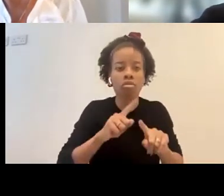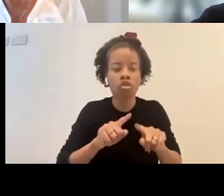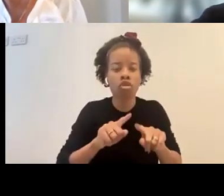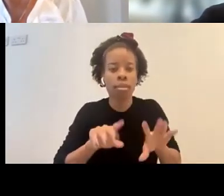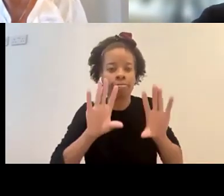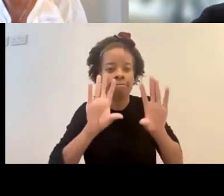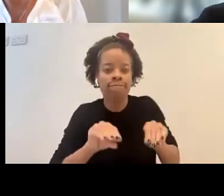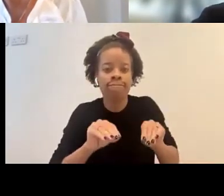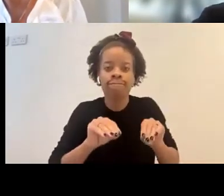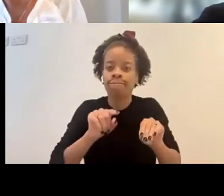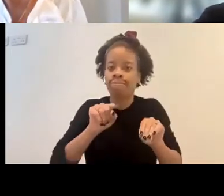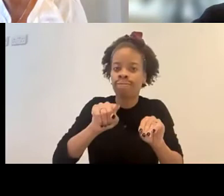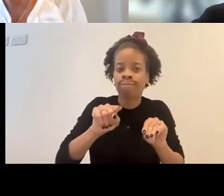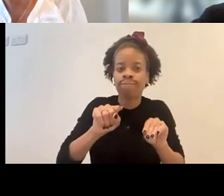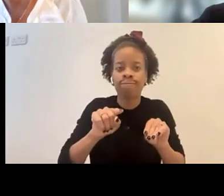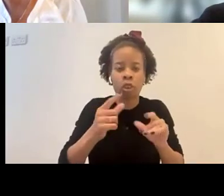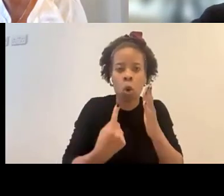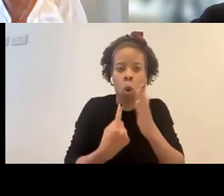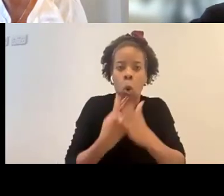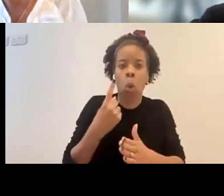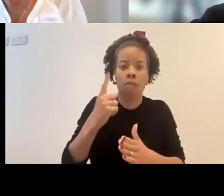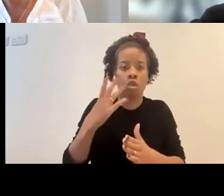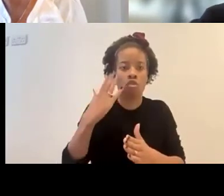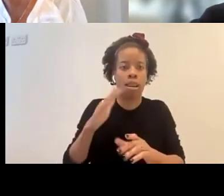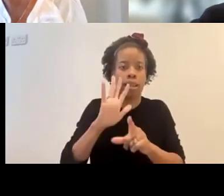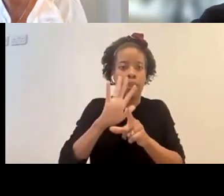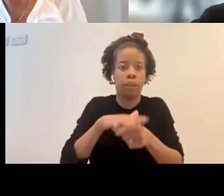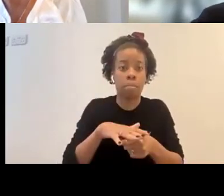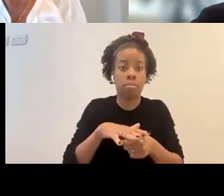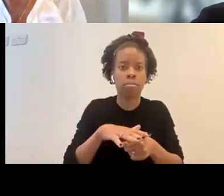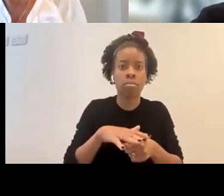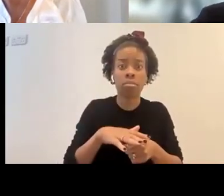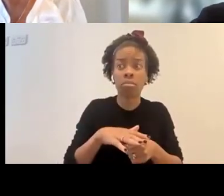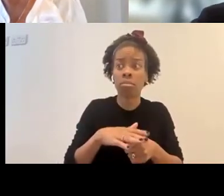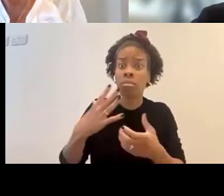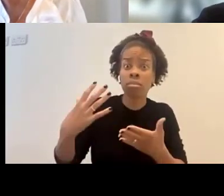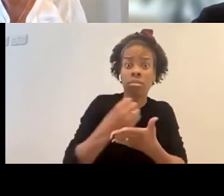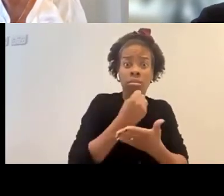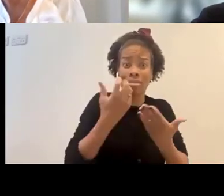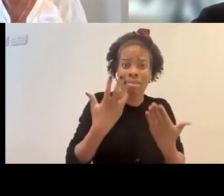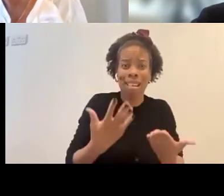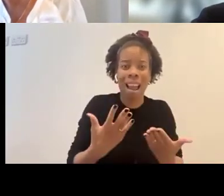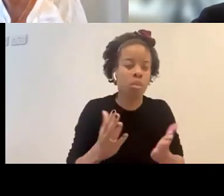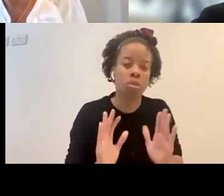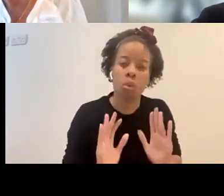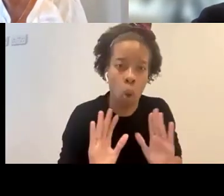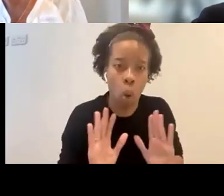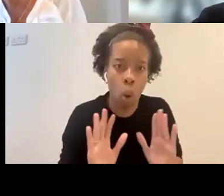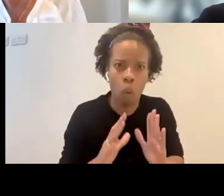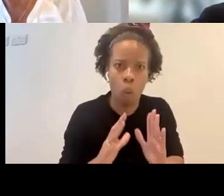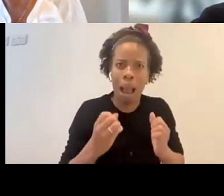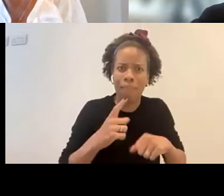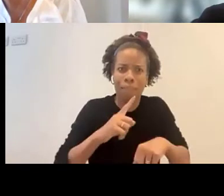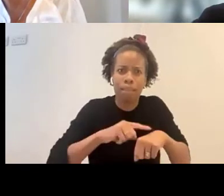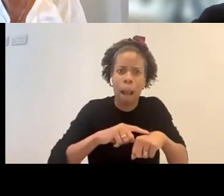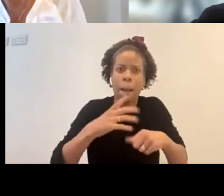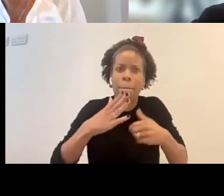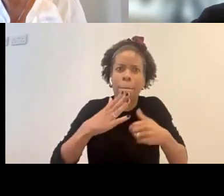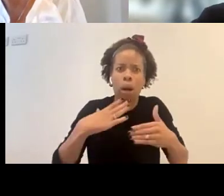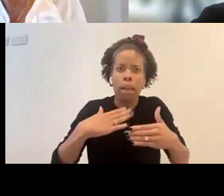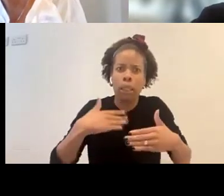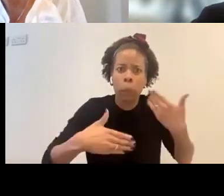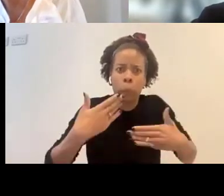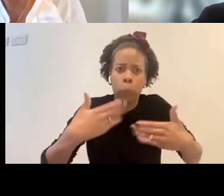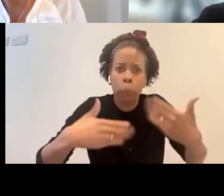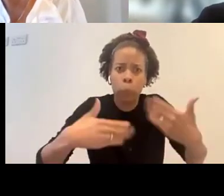of racism. It's still some ways off, I think we can admit, but, and then to shift our programming to respond to